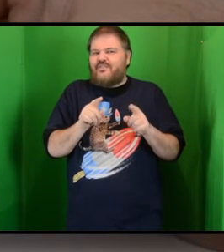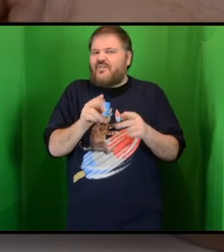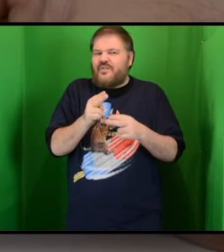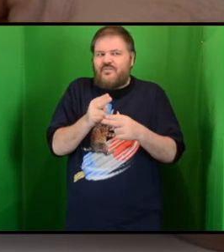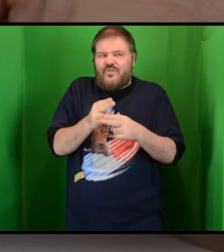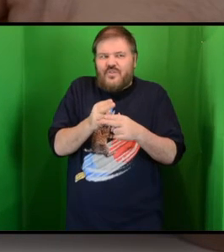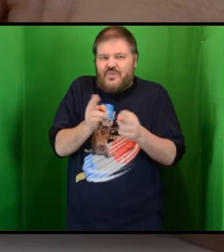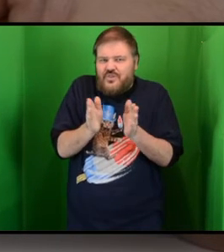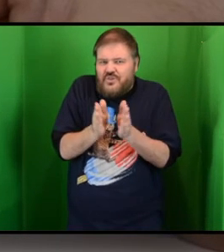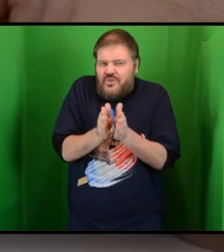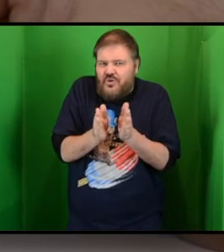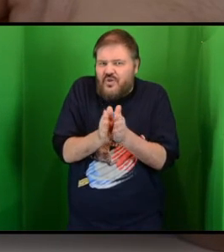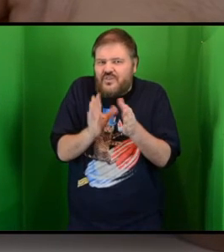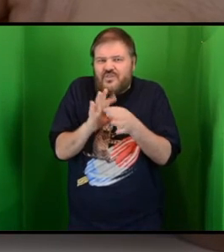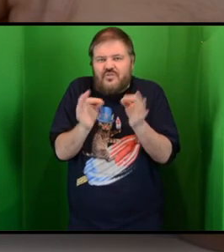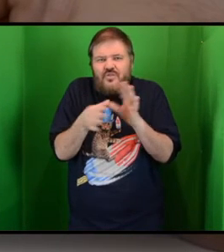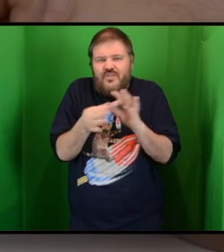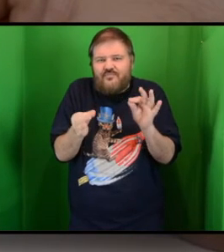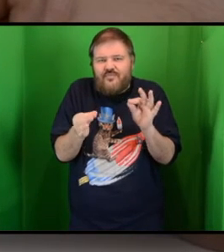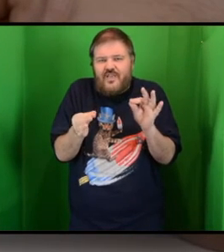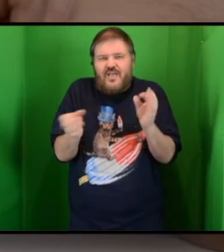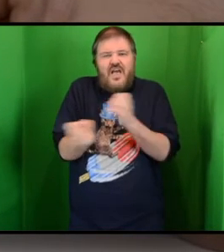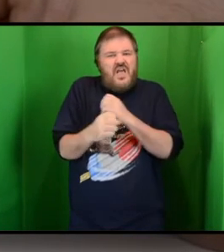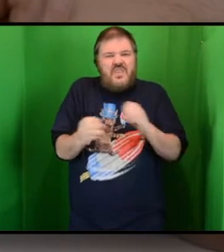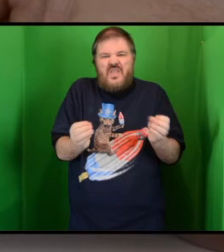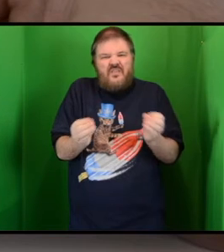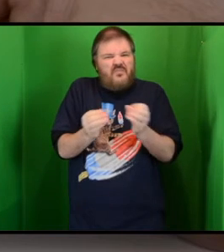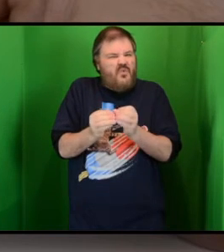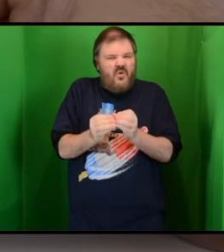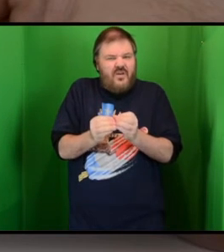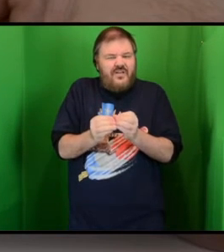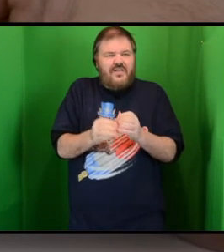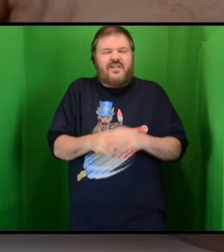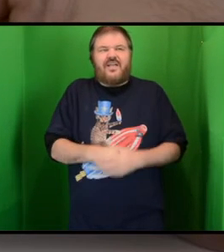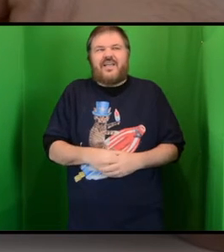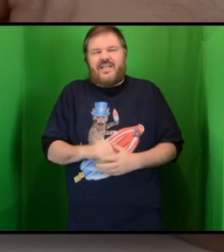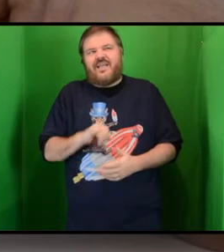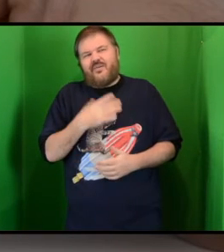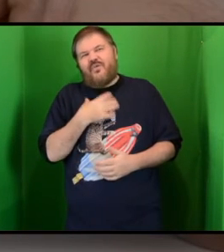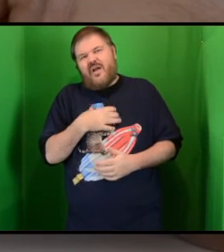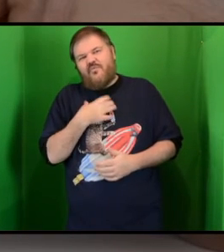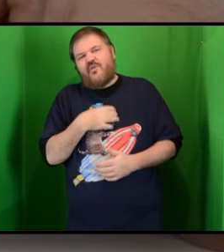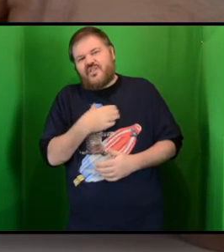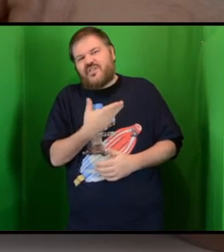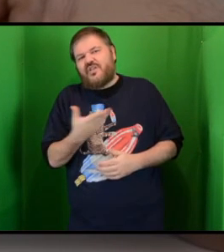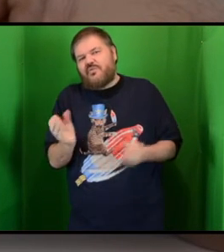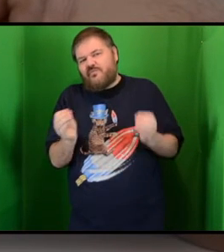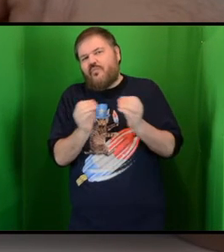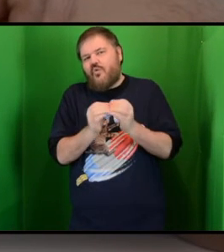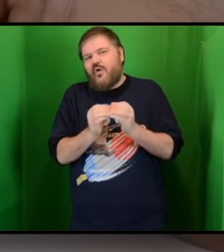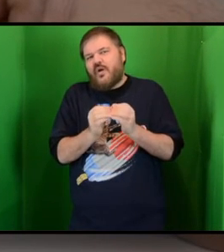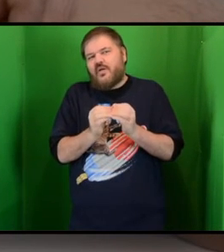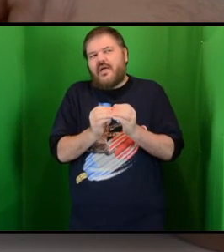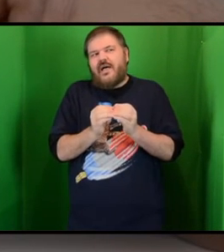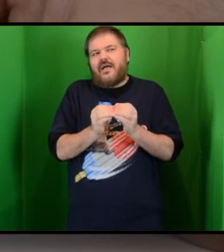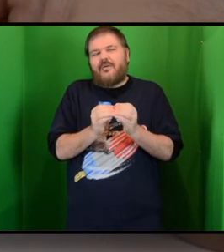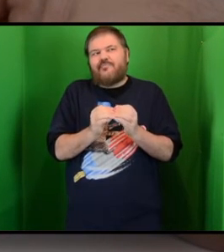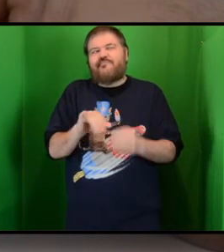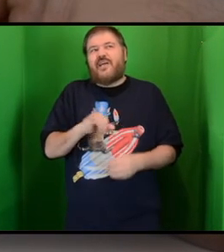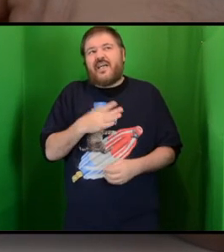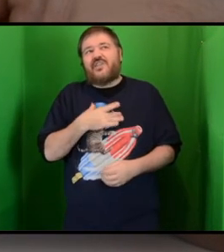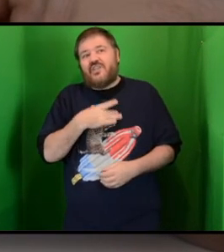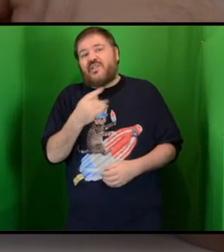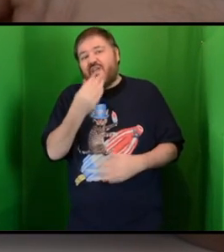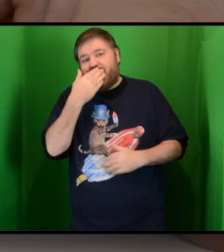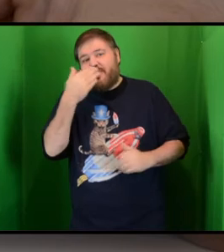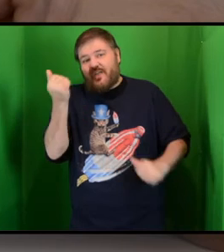beginning, and it has an okay ending where they're protecting the people of the planet Beast. But I wish there was a little bit